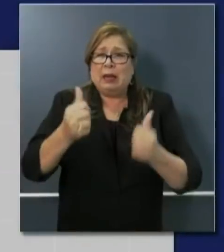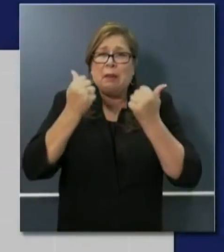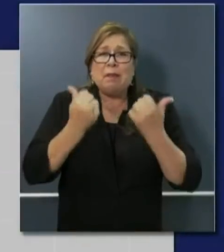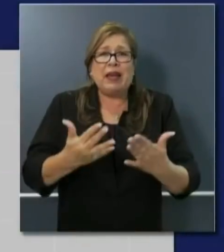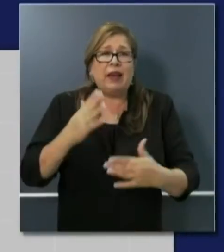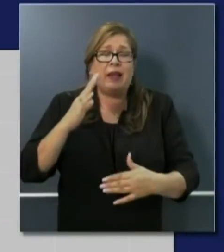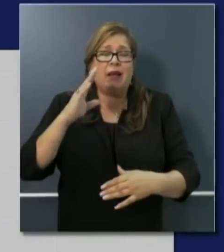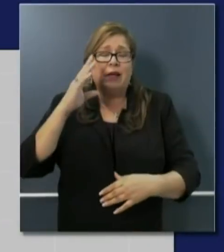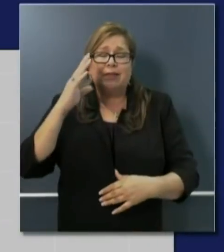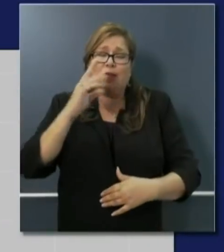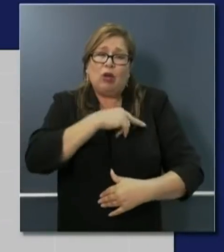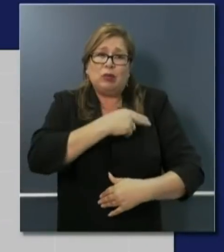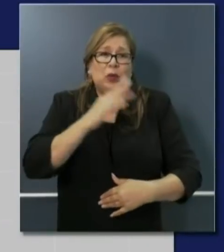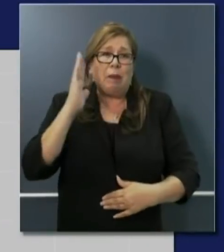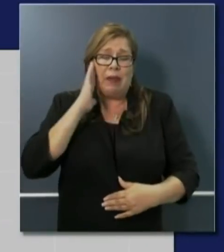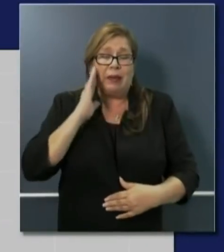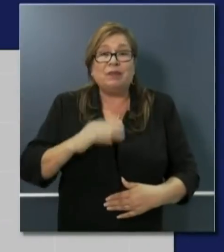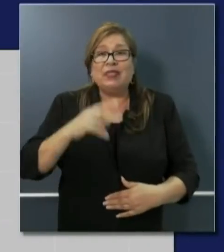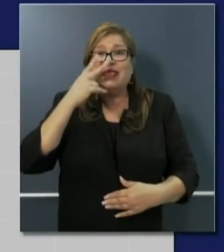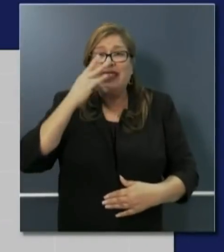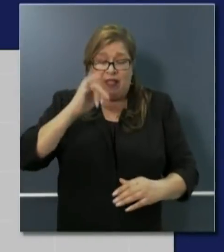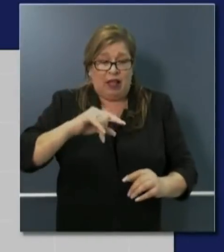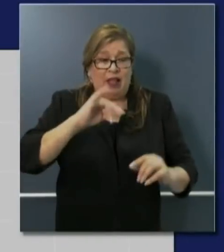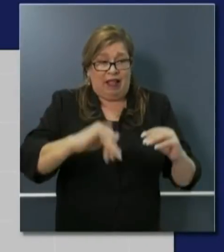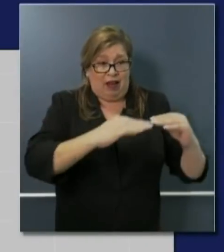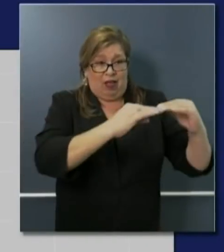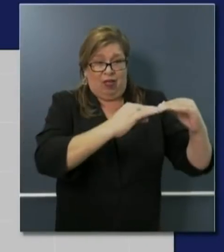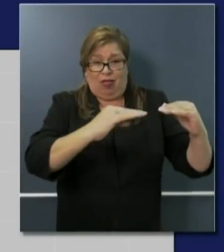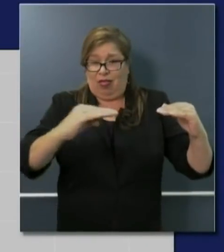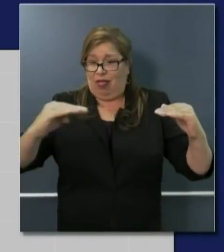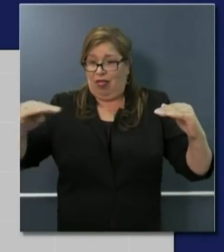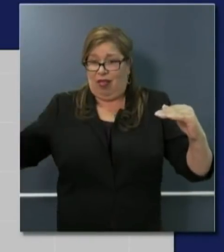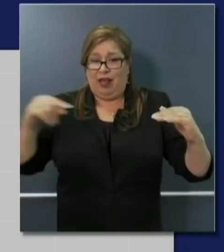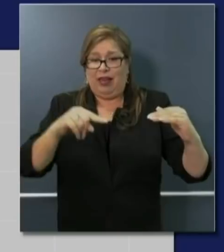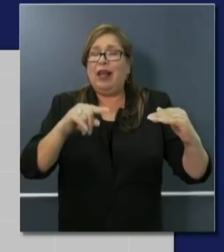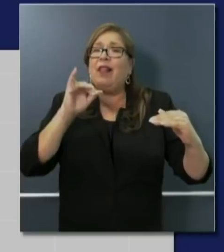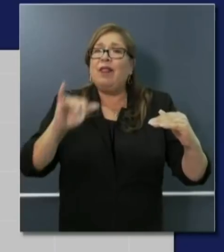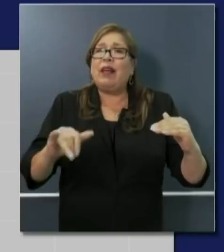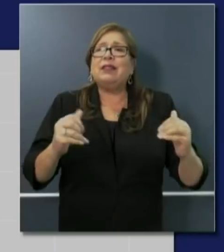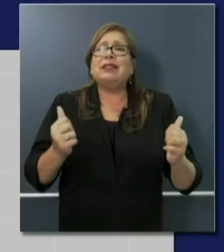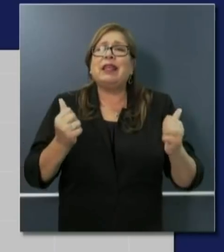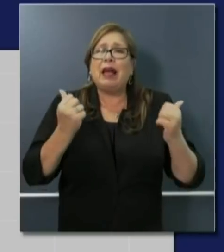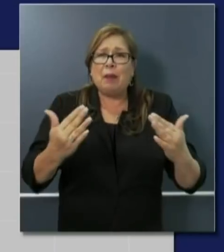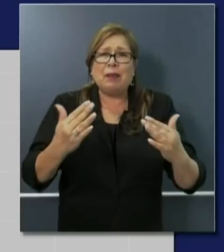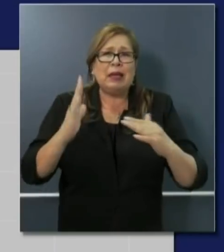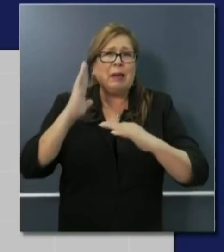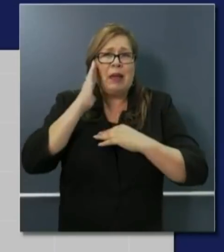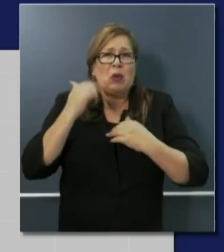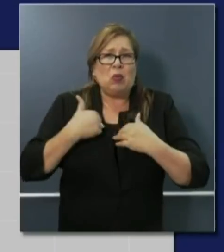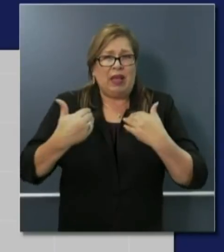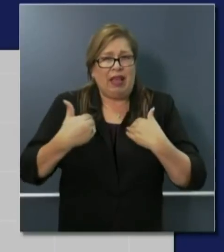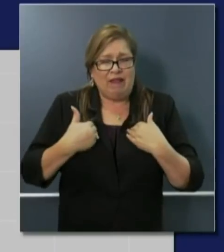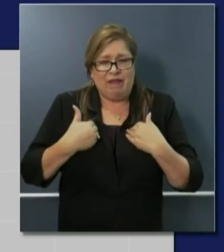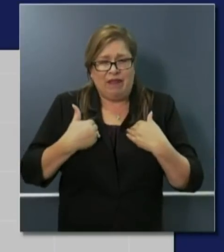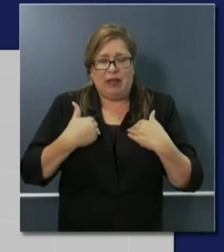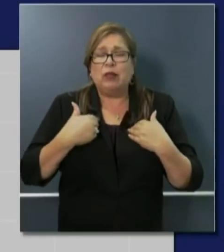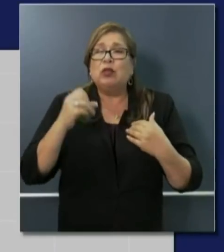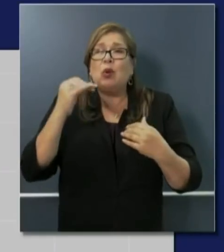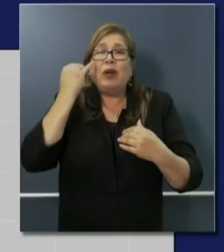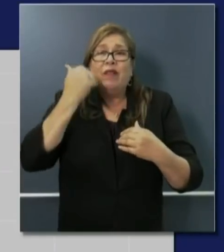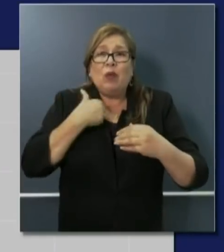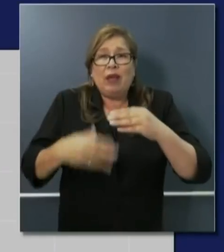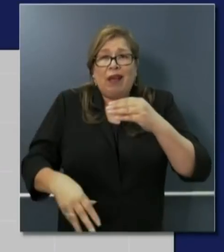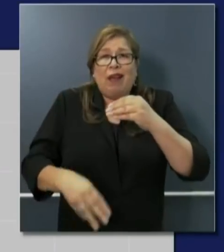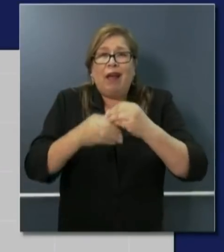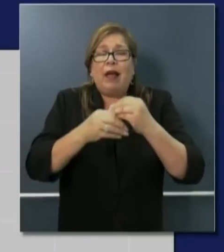our surge capacity. If you added that to our existing capacity in hospitals, we would just be above this